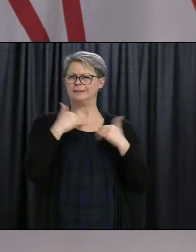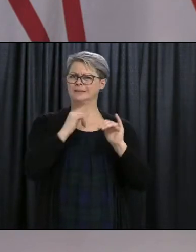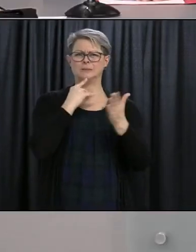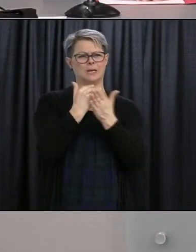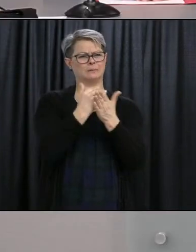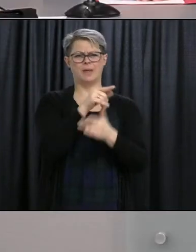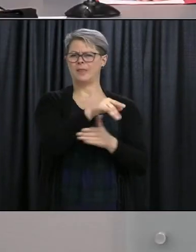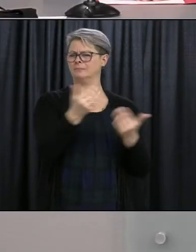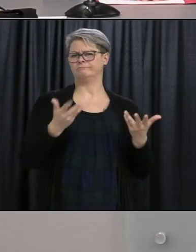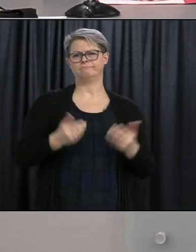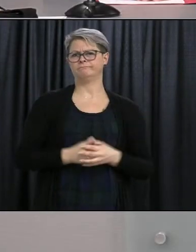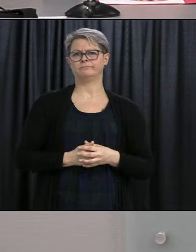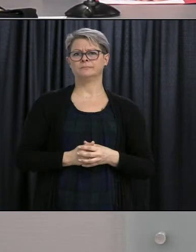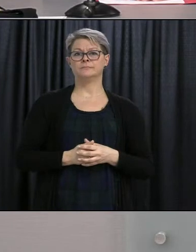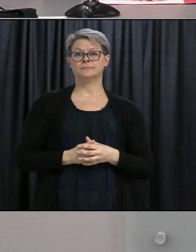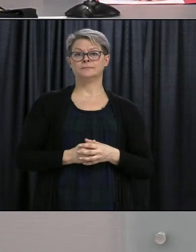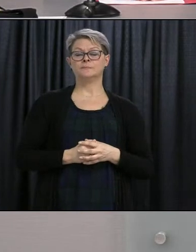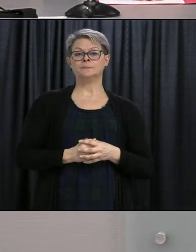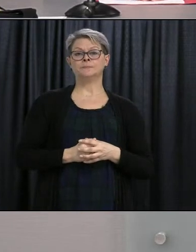Thank you.